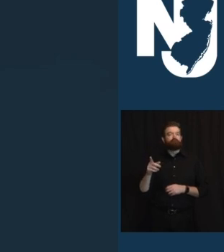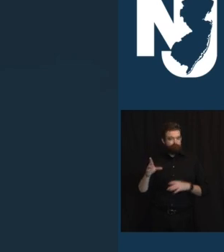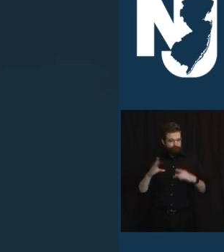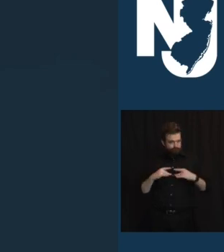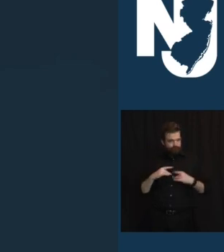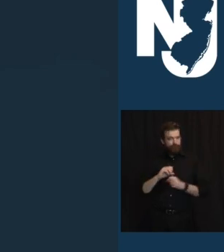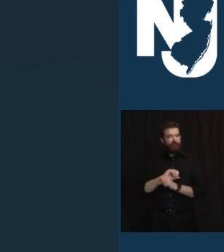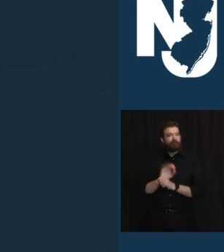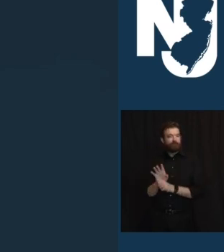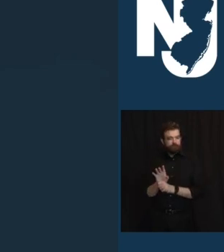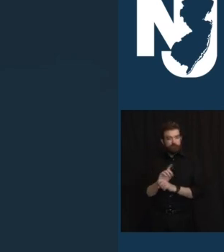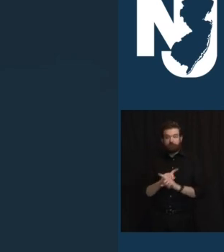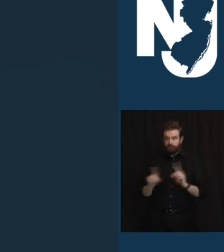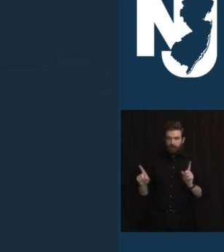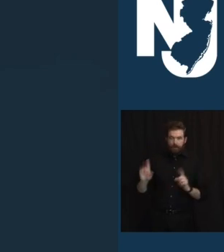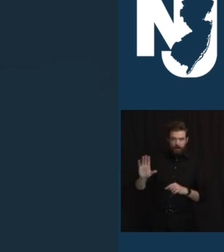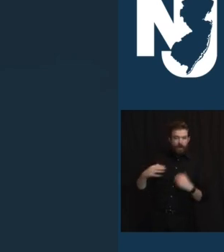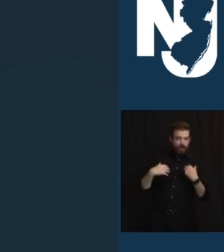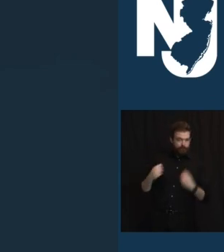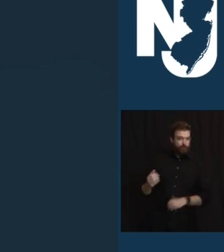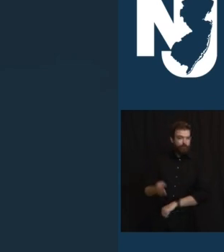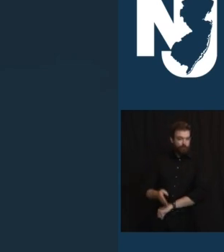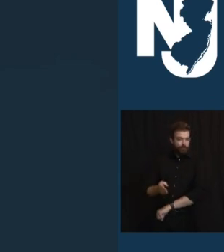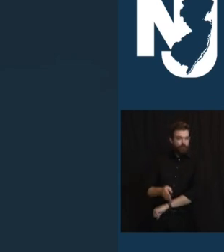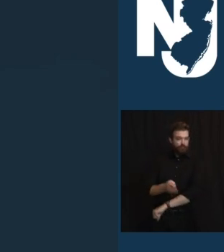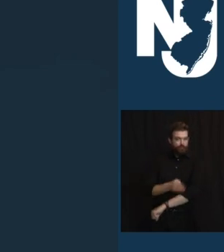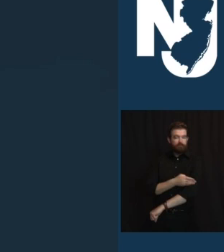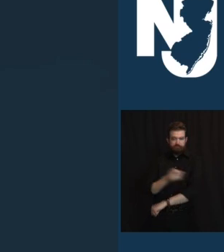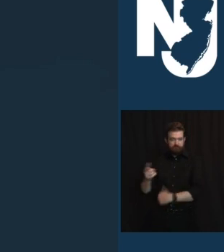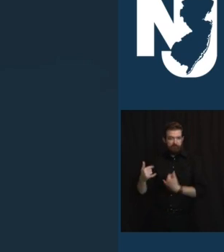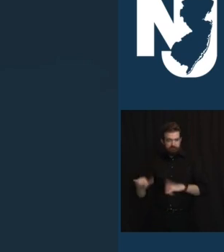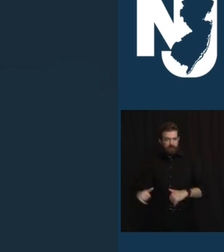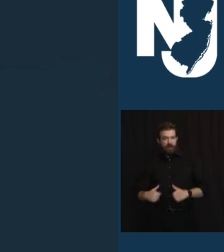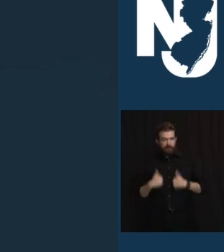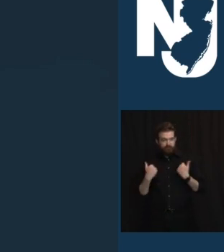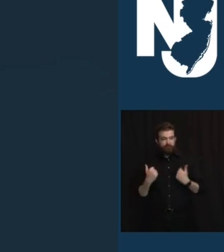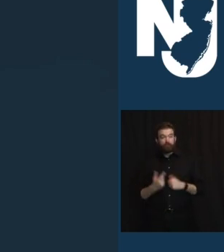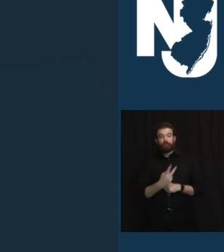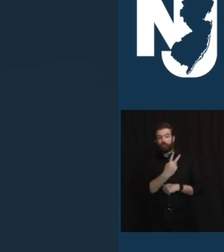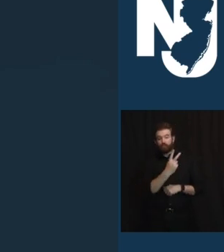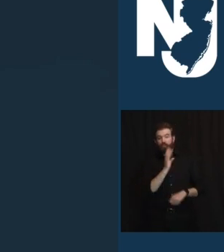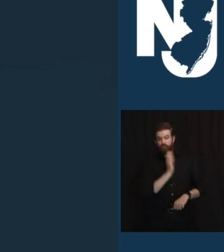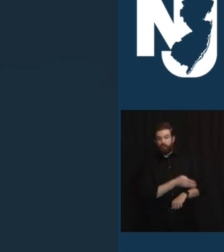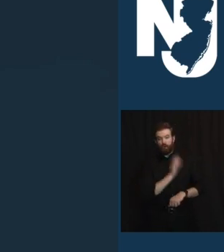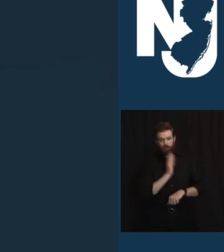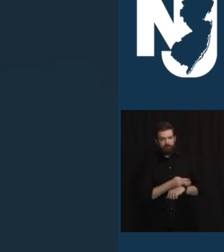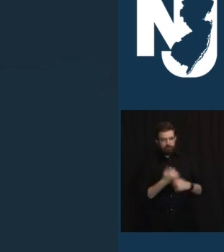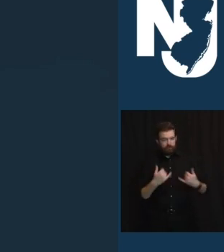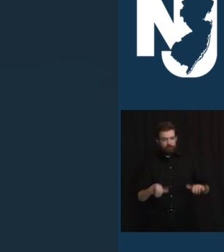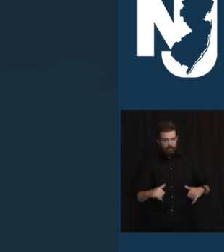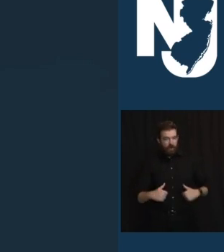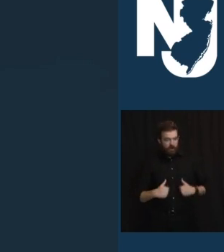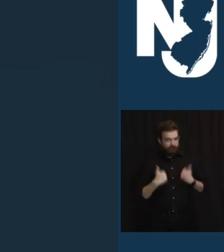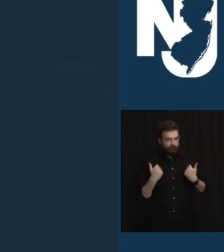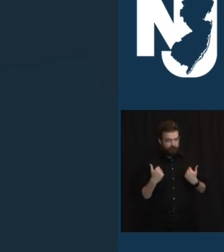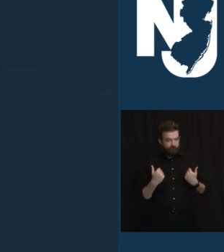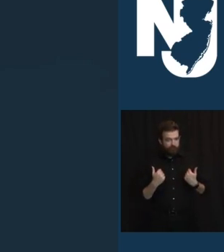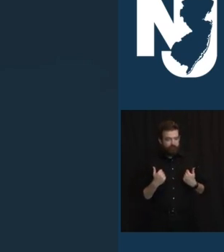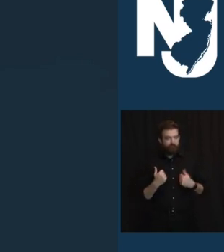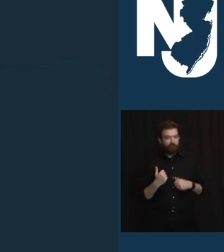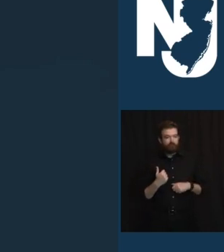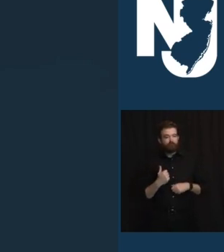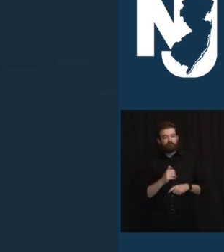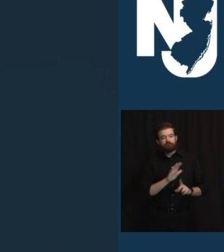shape physically. She also leaves her 2 daughters, Silvana and Marcella, and their husbands, Edison and